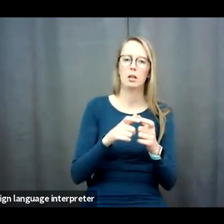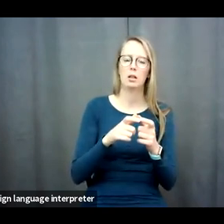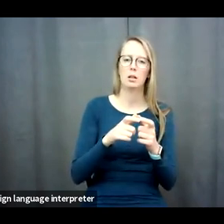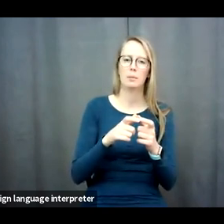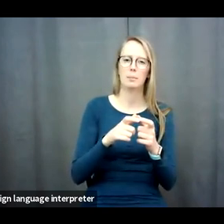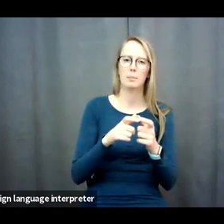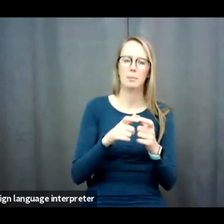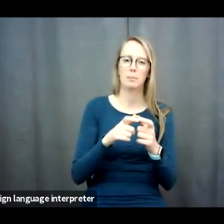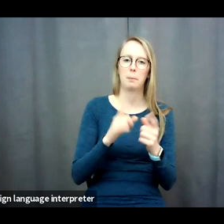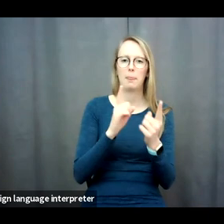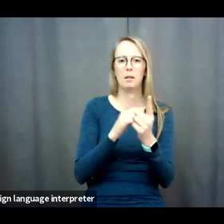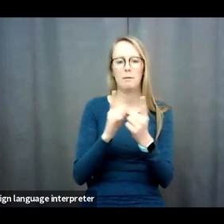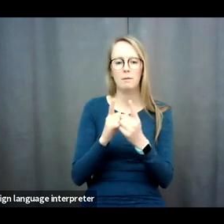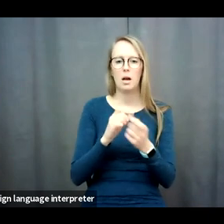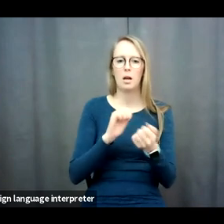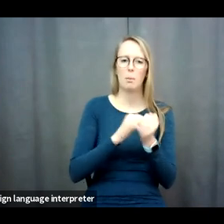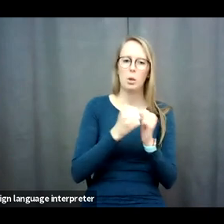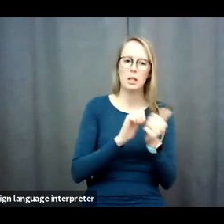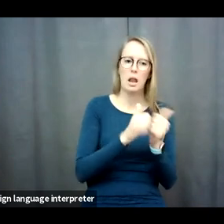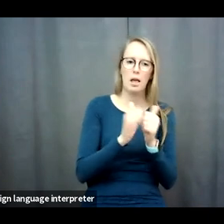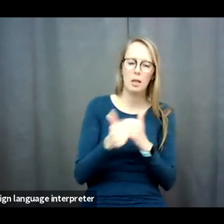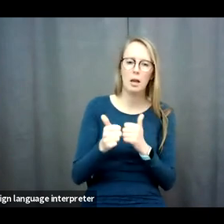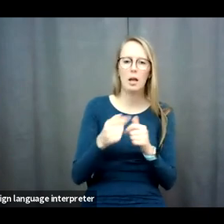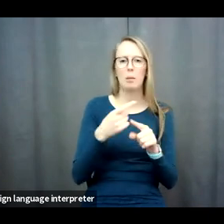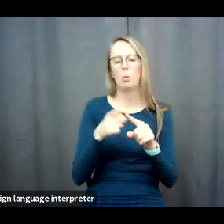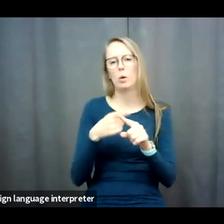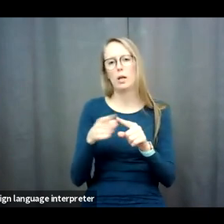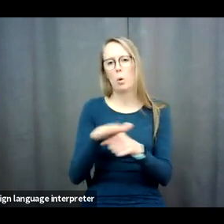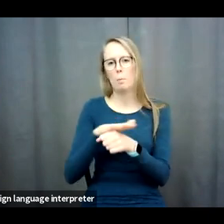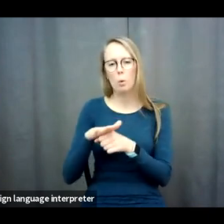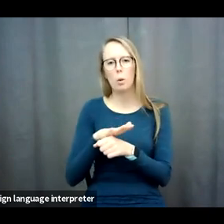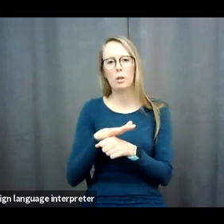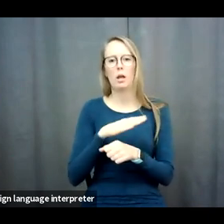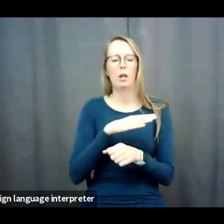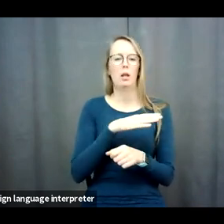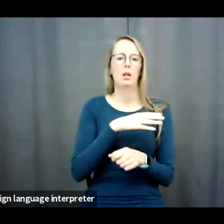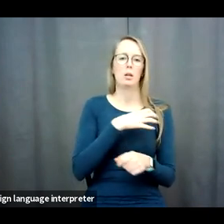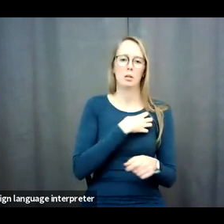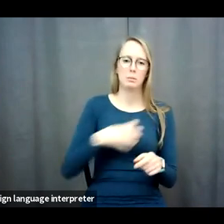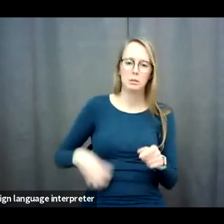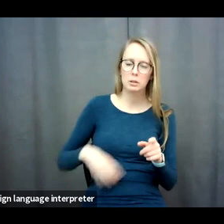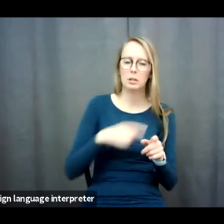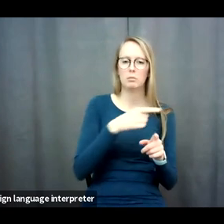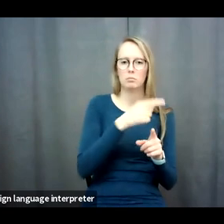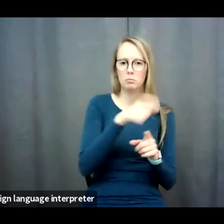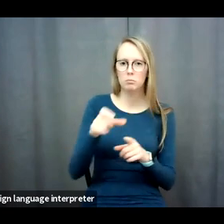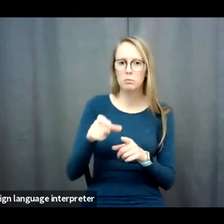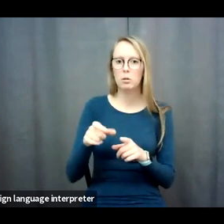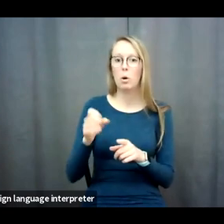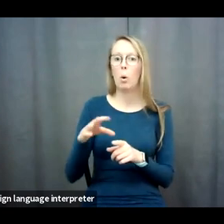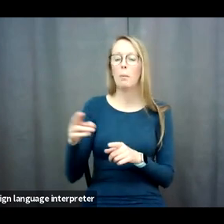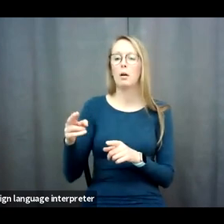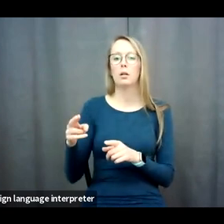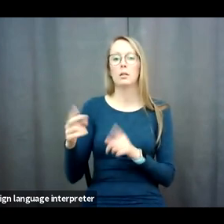with political leadership in different departments and ministries in Norway. And we see that when there's a new person coming in, that